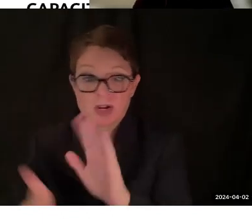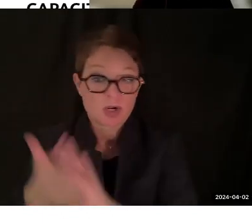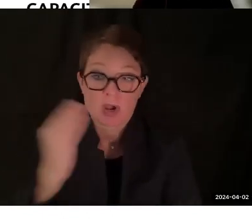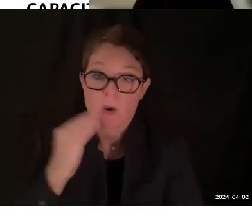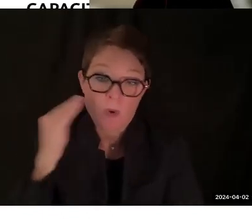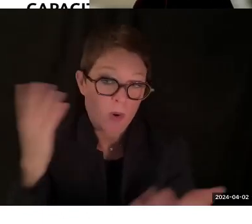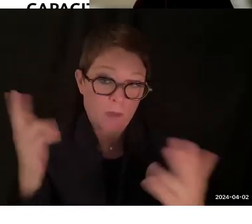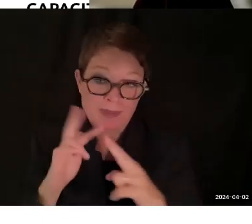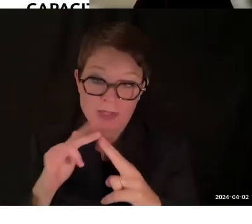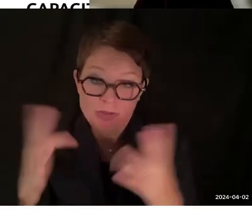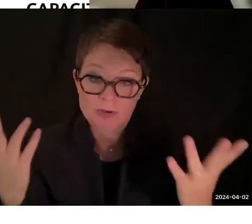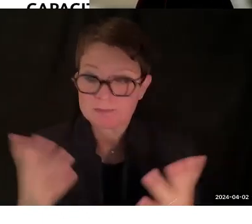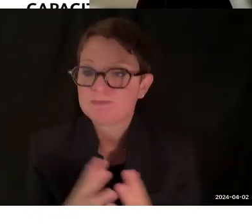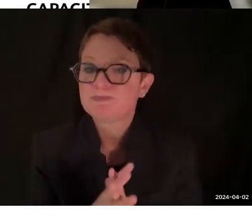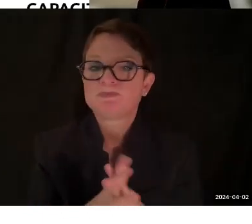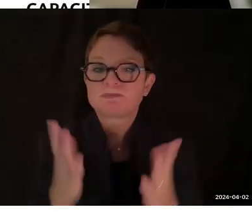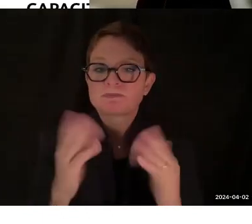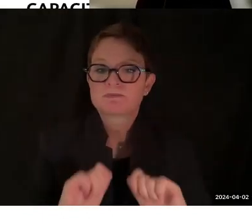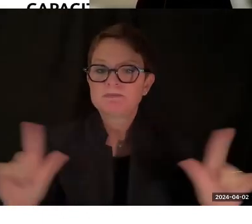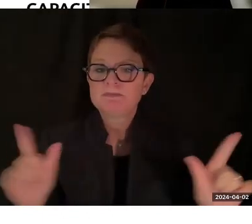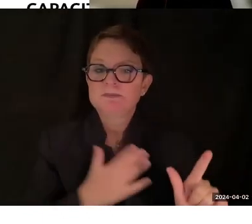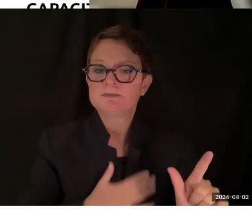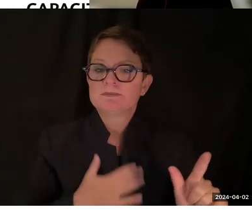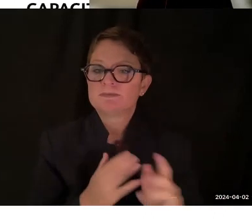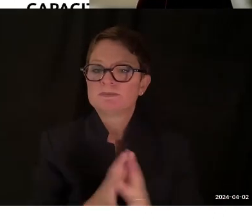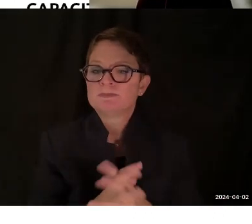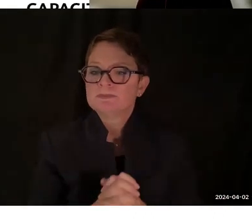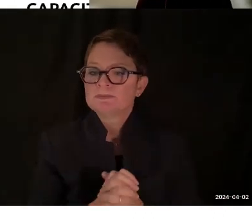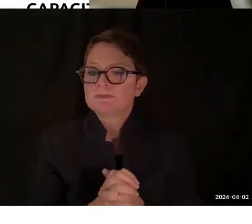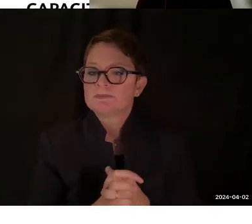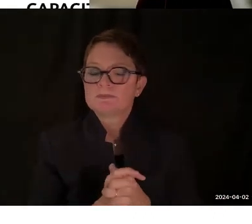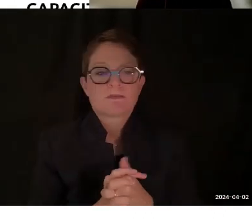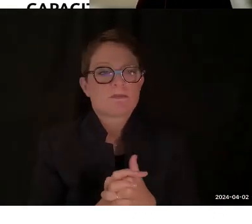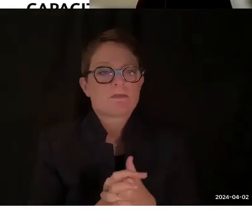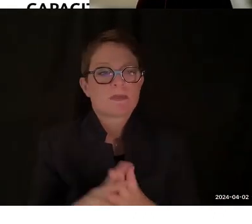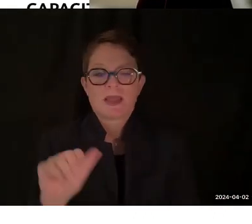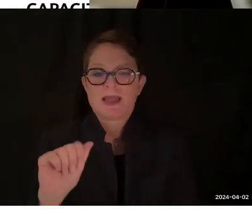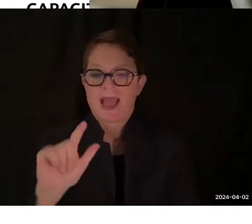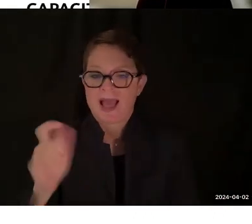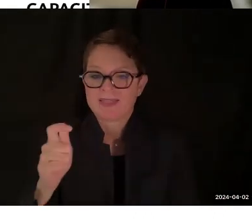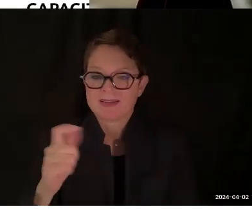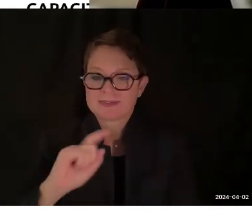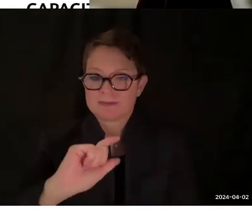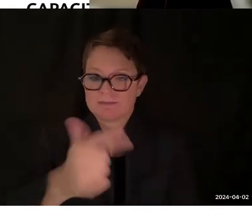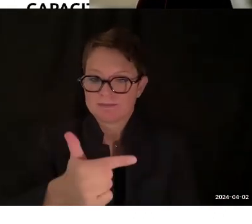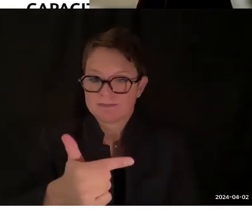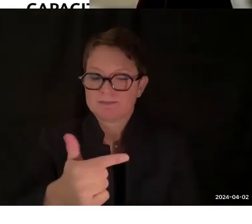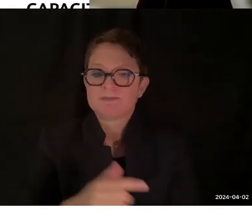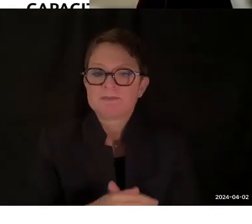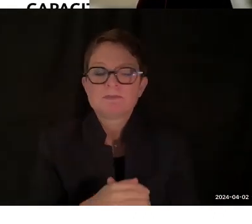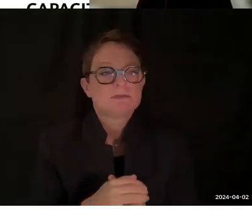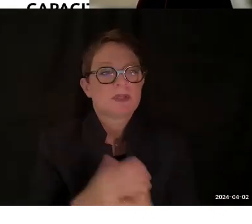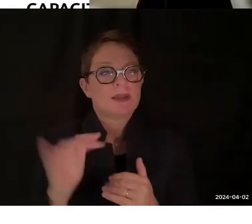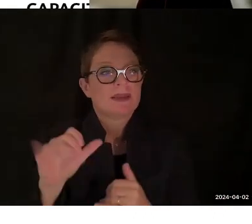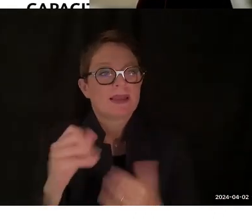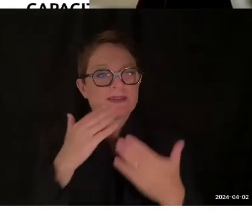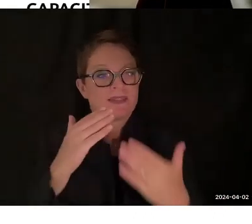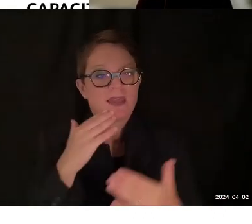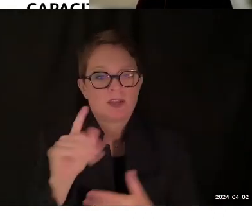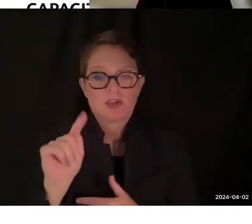home. Next slide. And Alex, I think I'm passing this over to you now. Yeah, thank you,